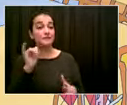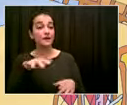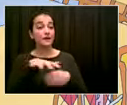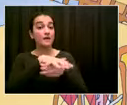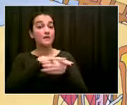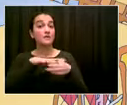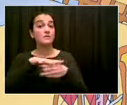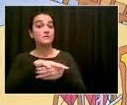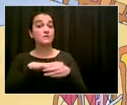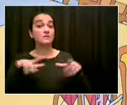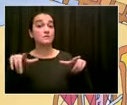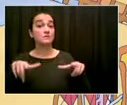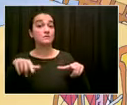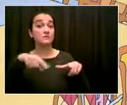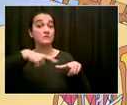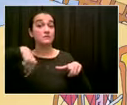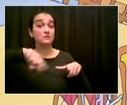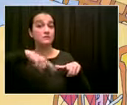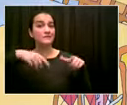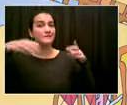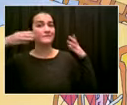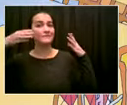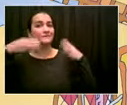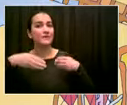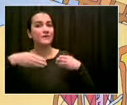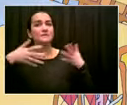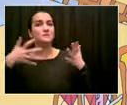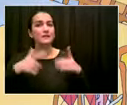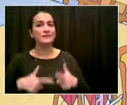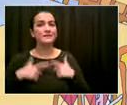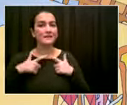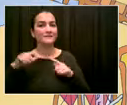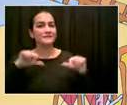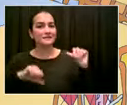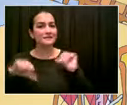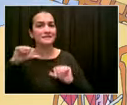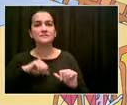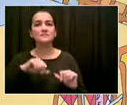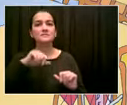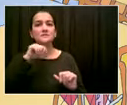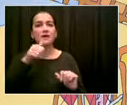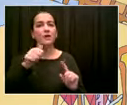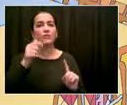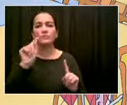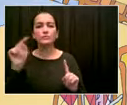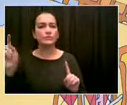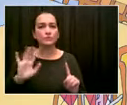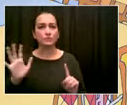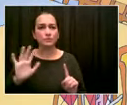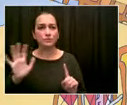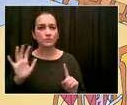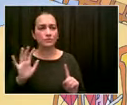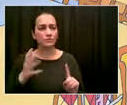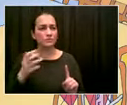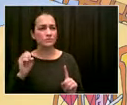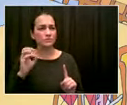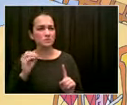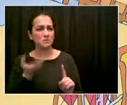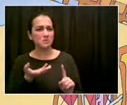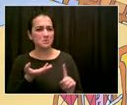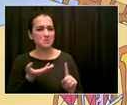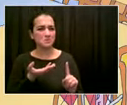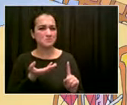on this. Can you explain, justify why this is needed here and where things are in